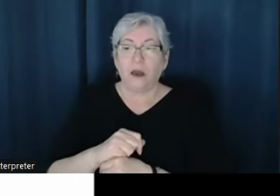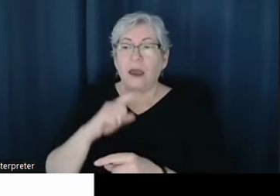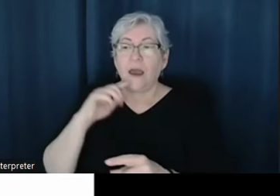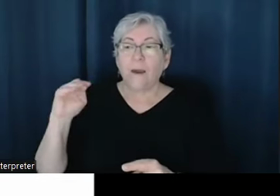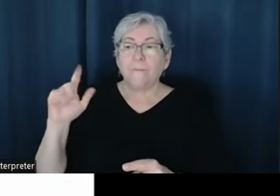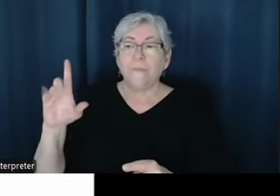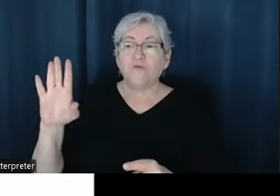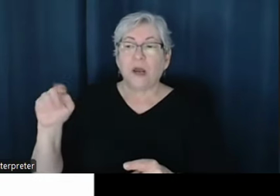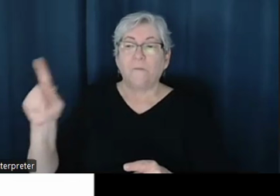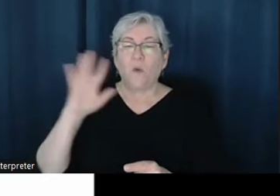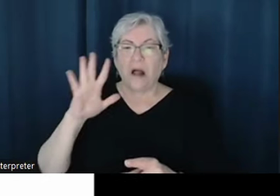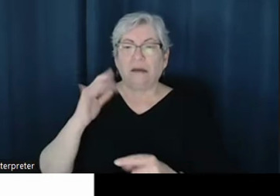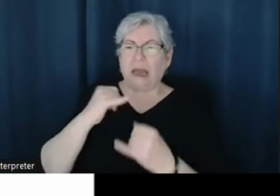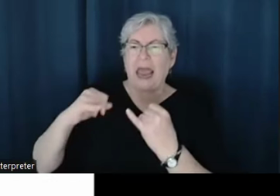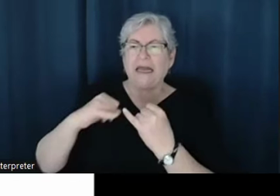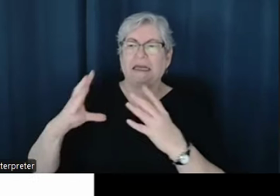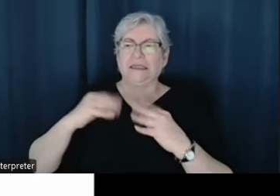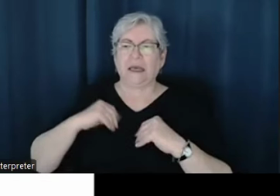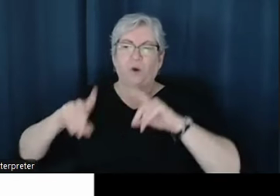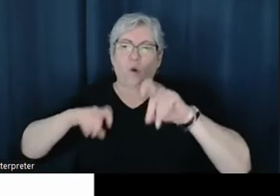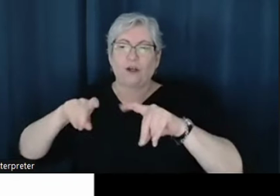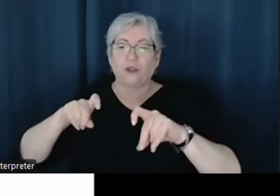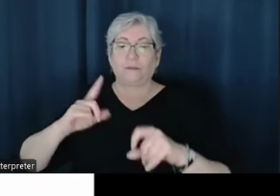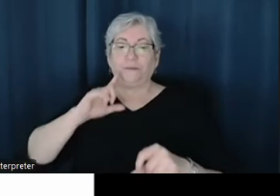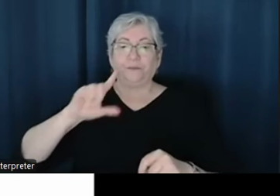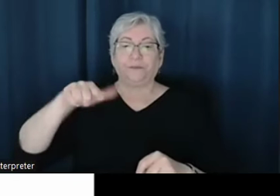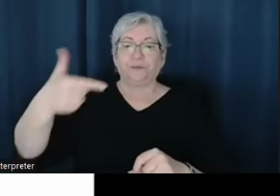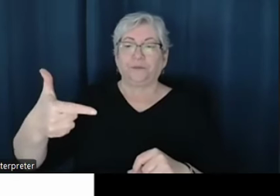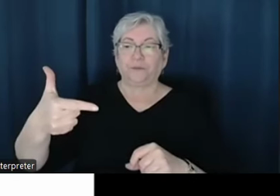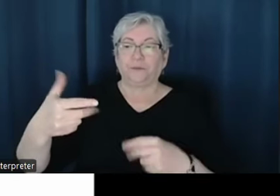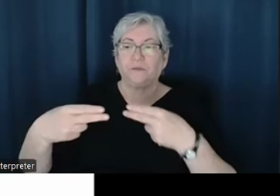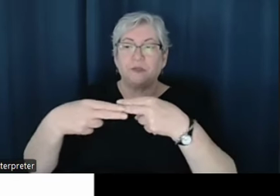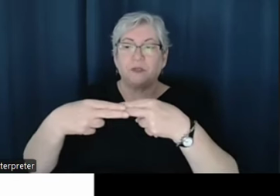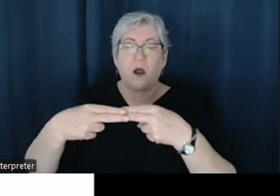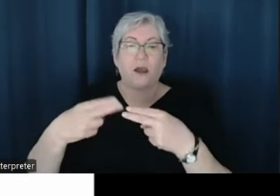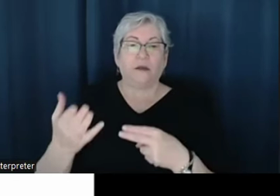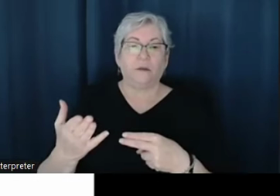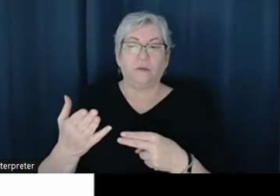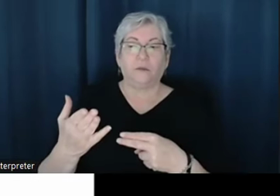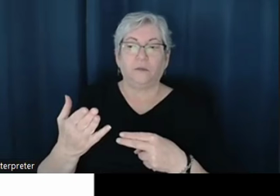do questions at the end. So could we turn to the next slide, please?